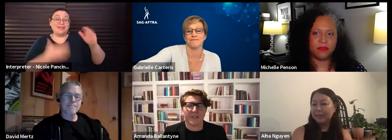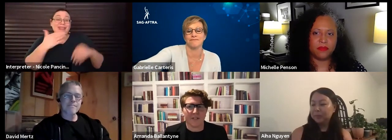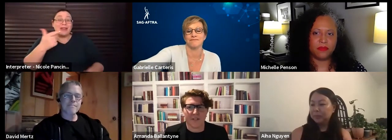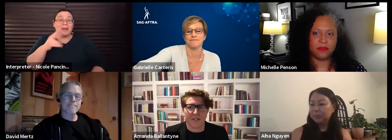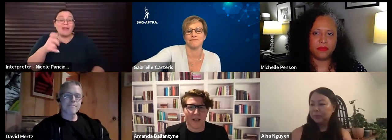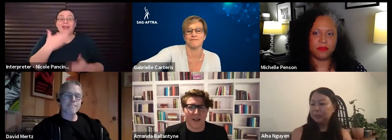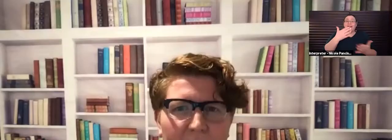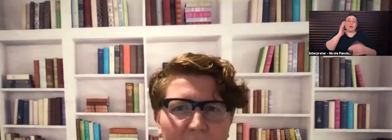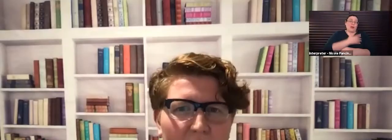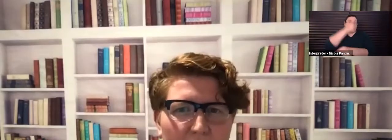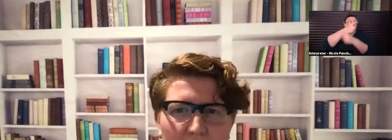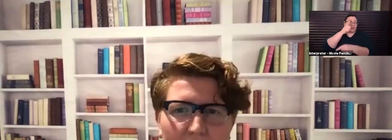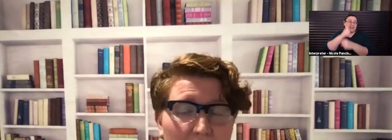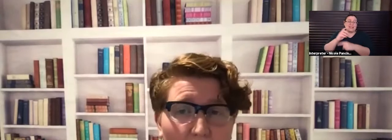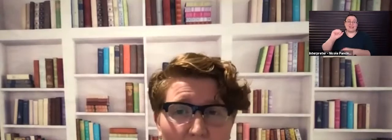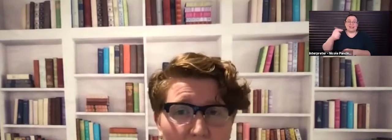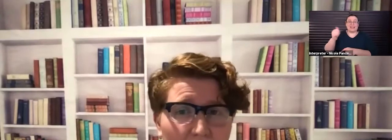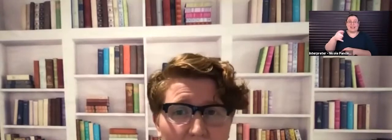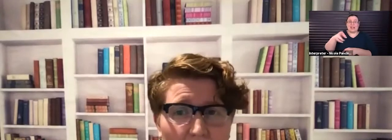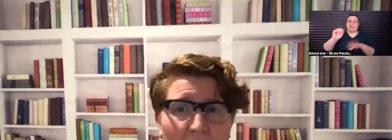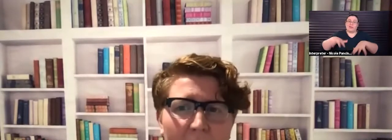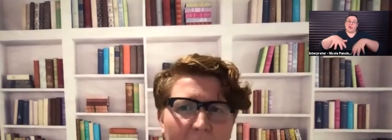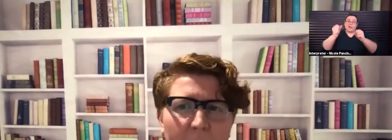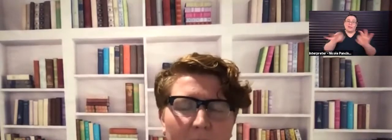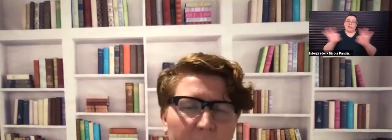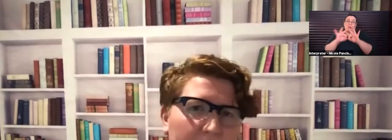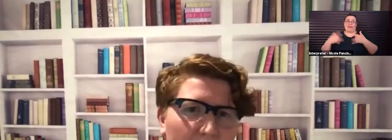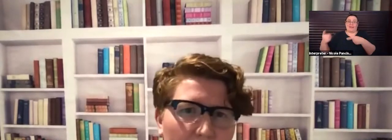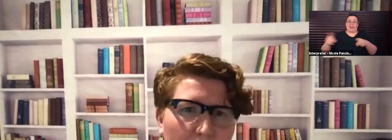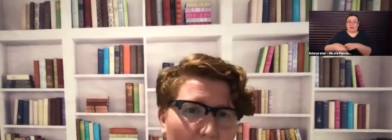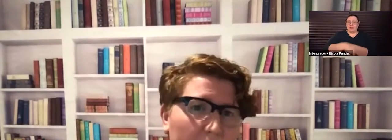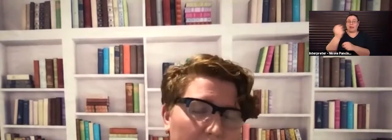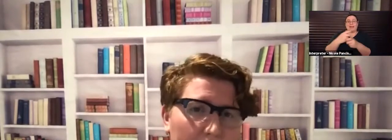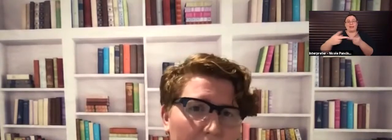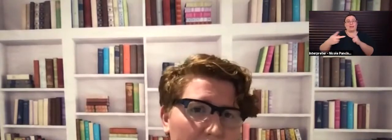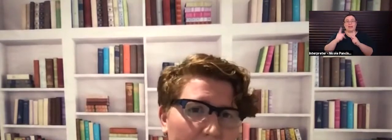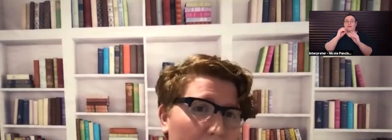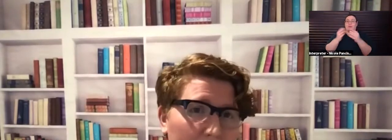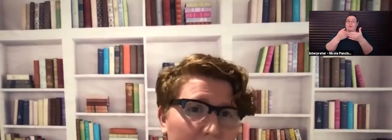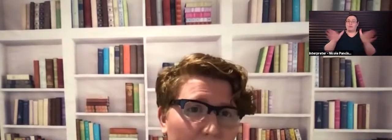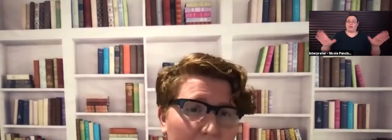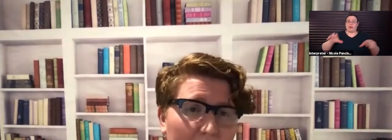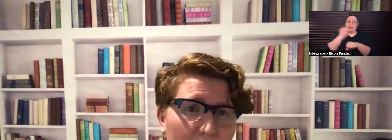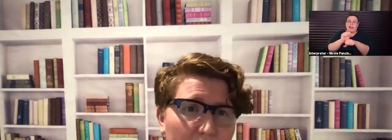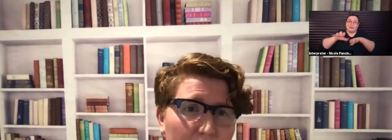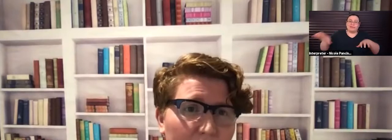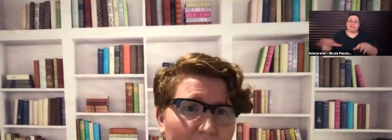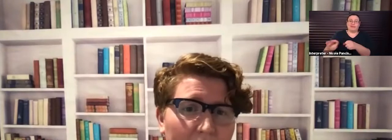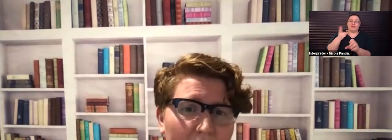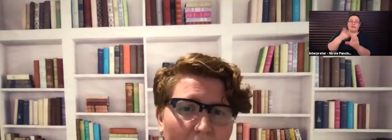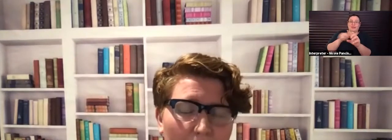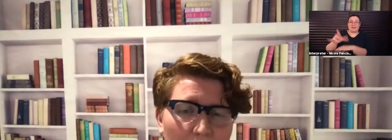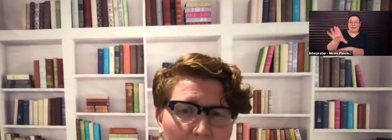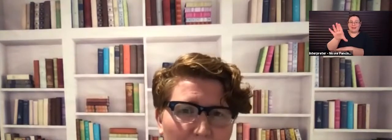brothers and sisters at SAG-AFTRA for hosting this important event today and for making space for the broader labor movement to participate this afternoon. It's